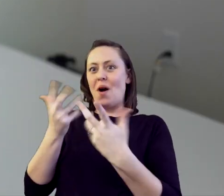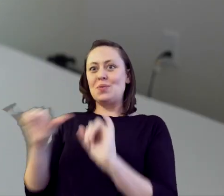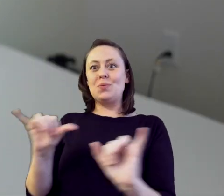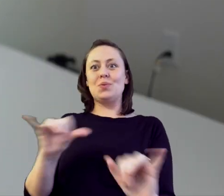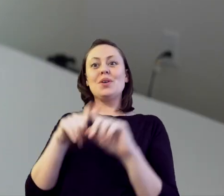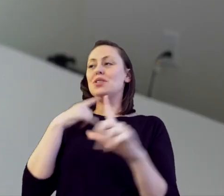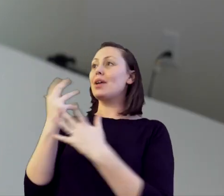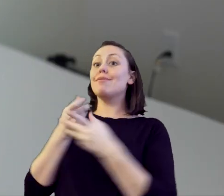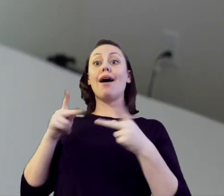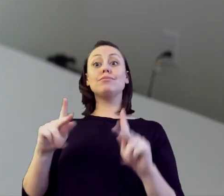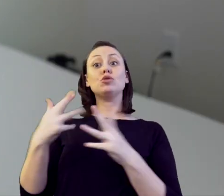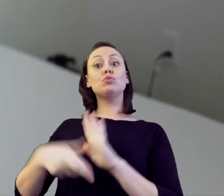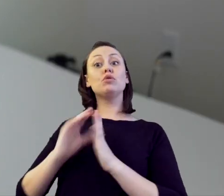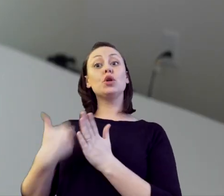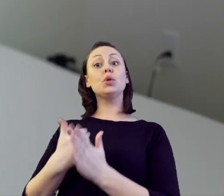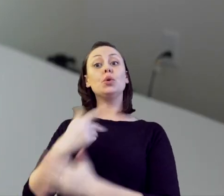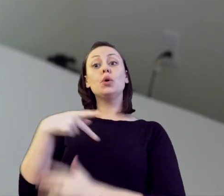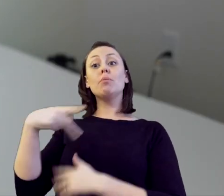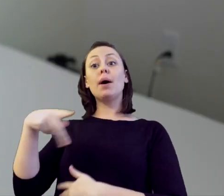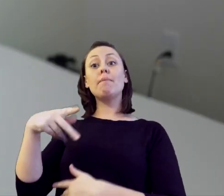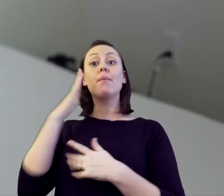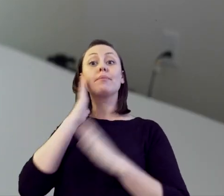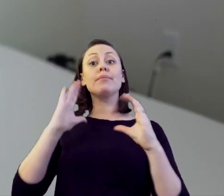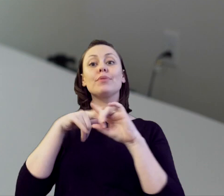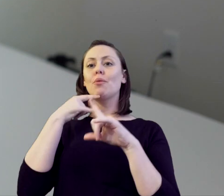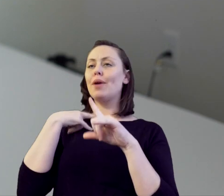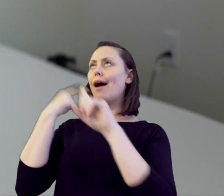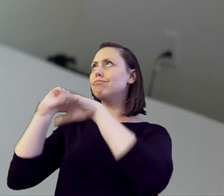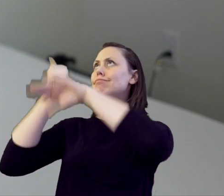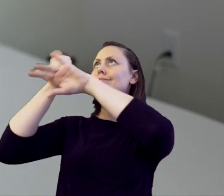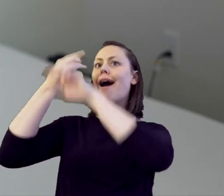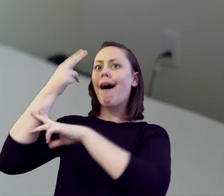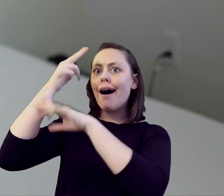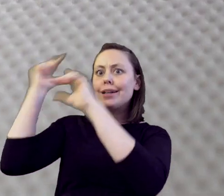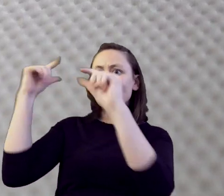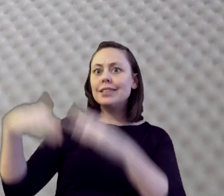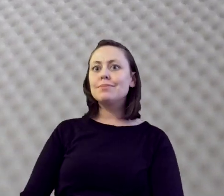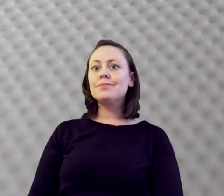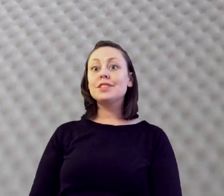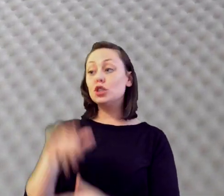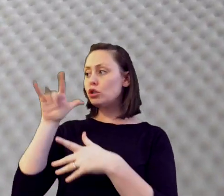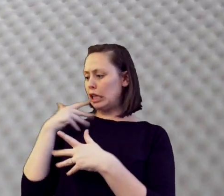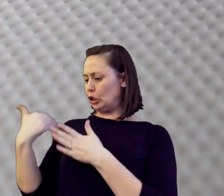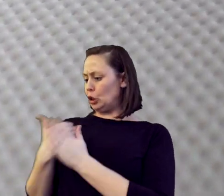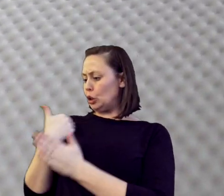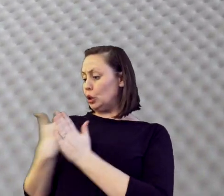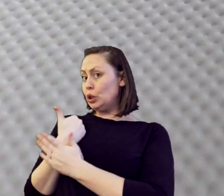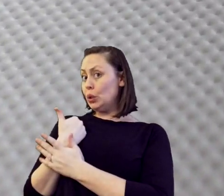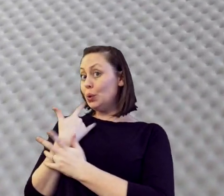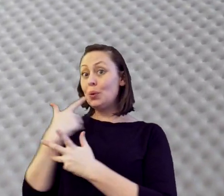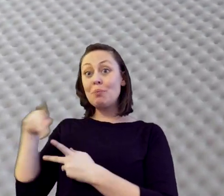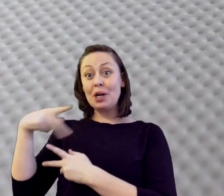got the opportunity to review the new Purple mattress, we had high expectations. So does the new Purple